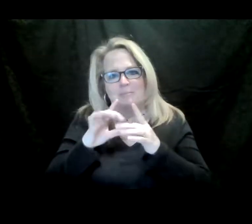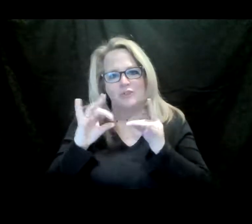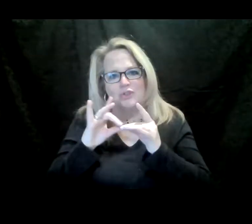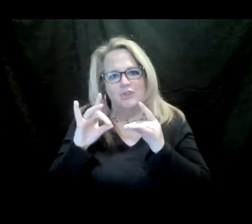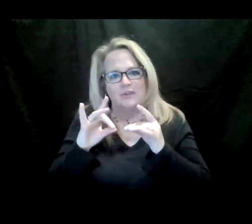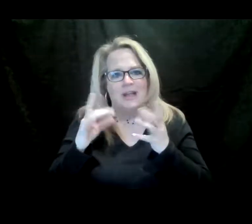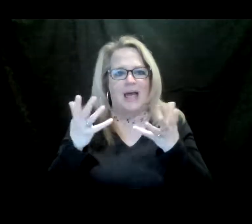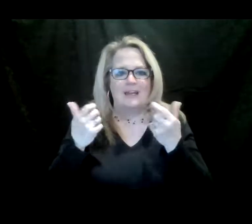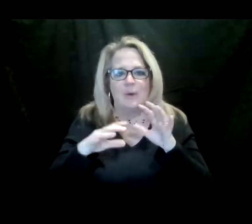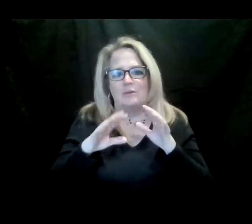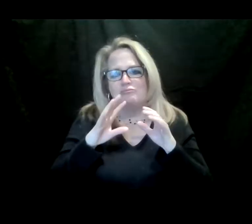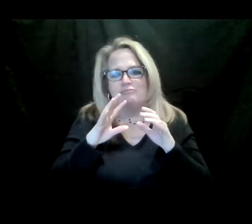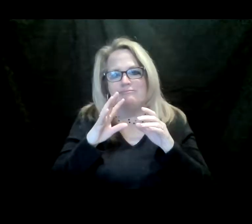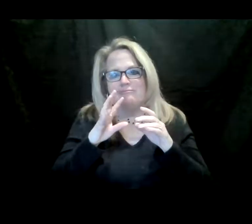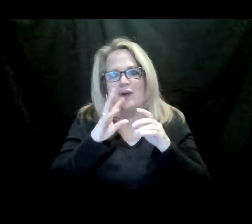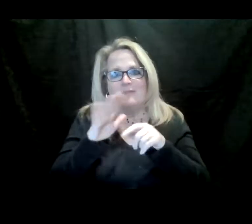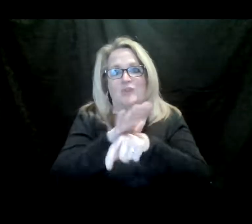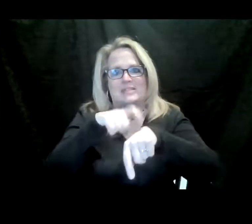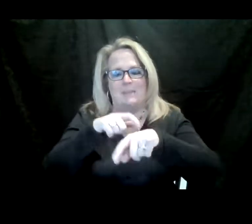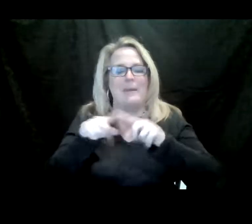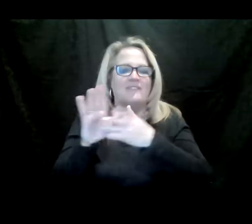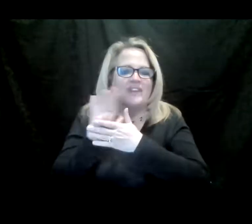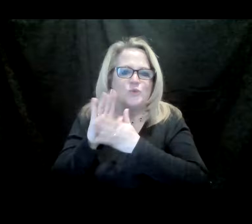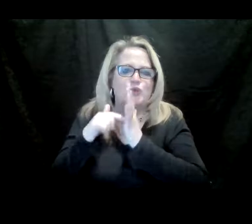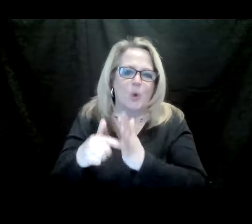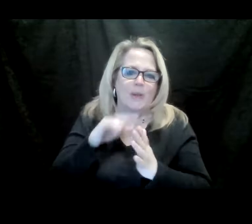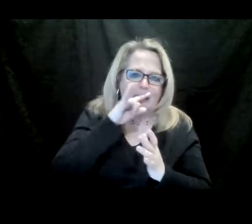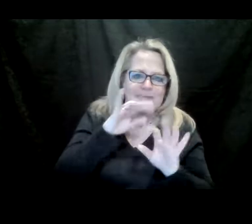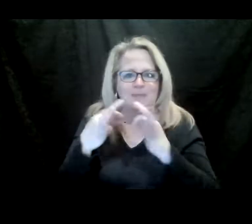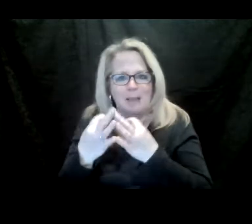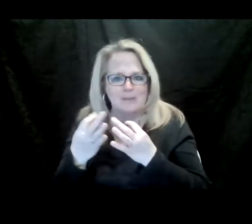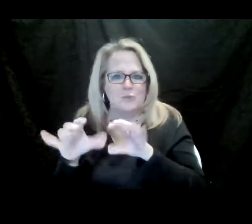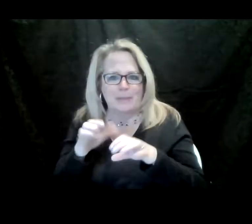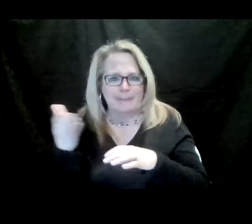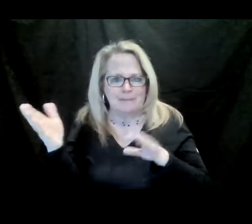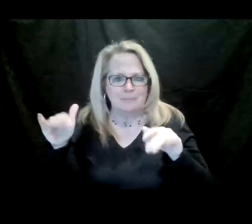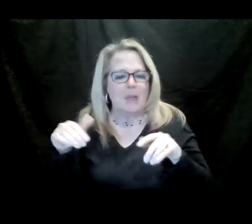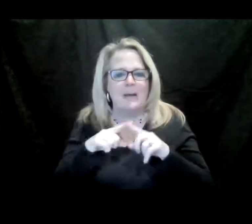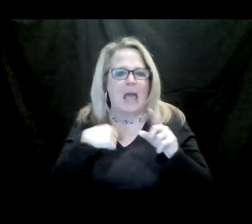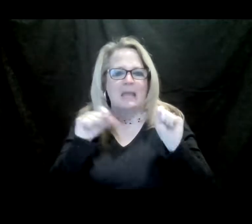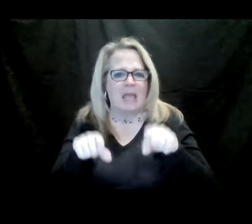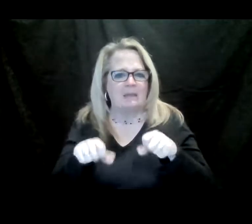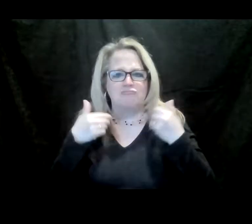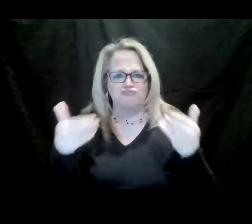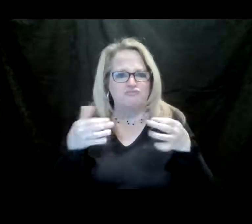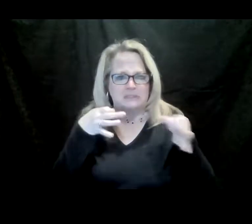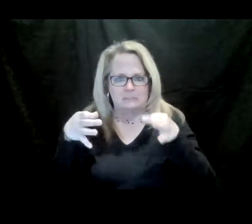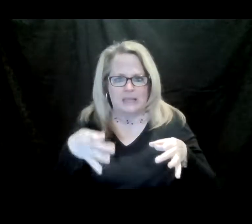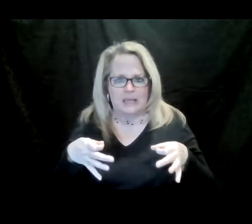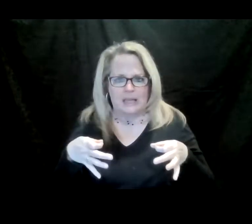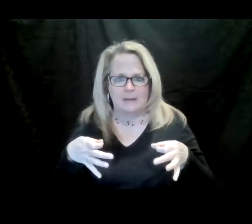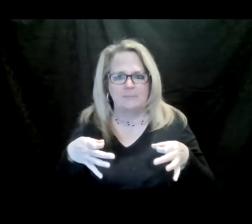talking head, so I think these videos, first of all, they show kids and families and things doing things. But let me just explain. This one was